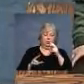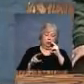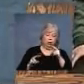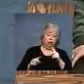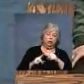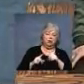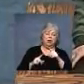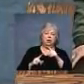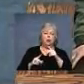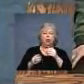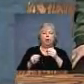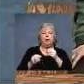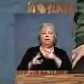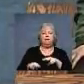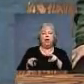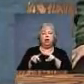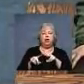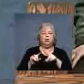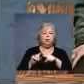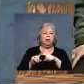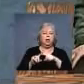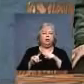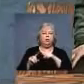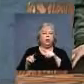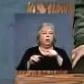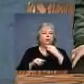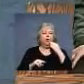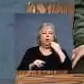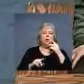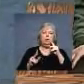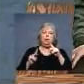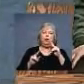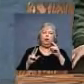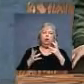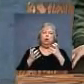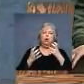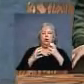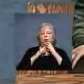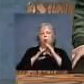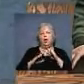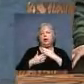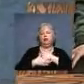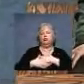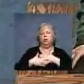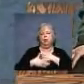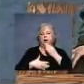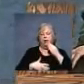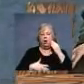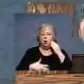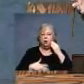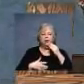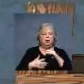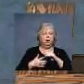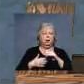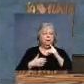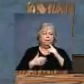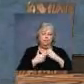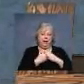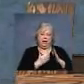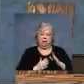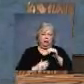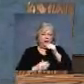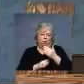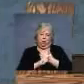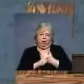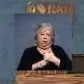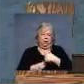and I do that. But we also go home, and people have something called quiet enjoyment at their homes. And that means you don't get my neighbors don't bother me.